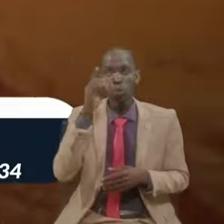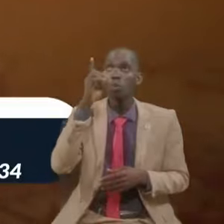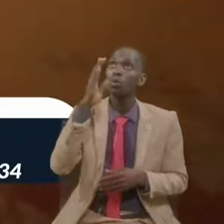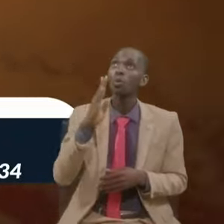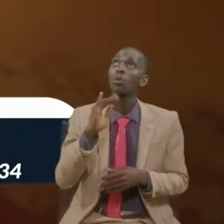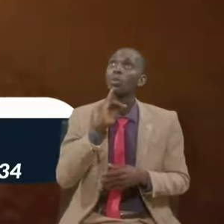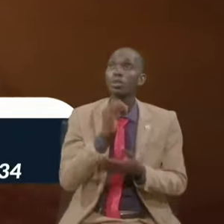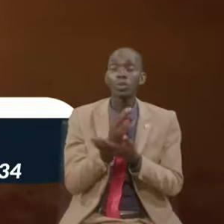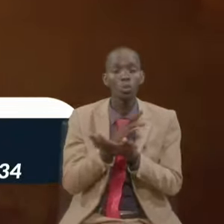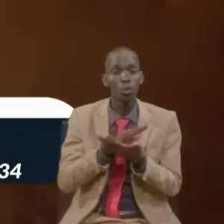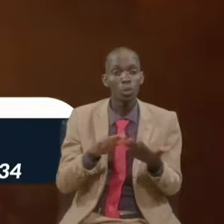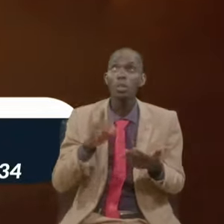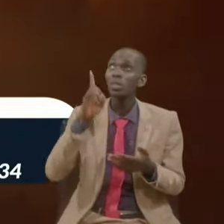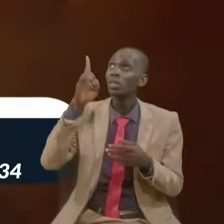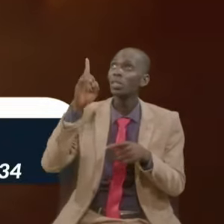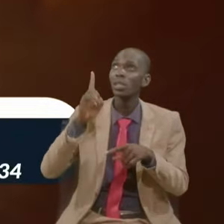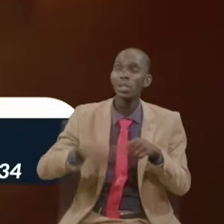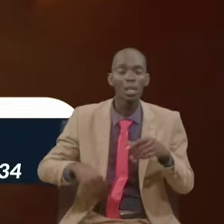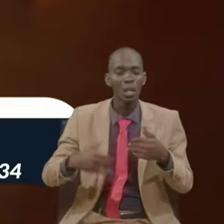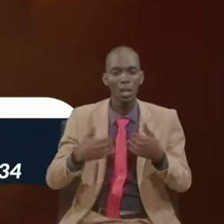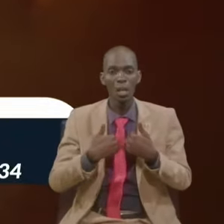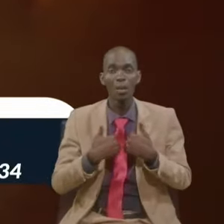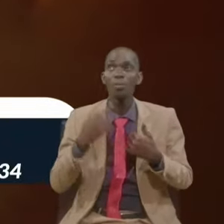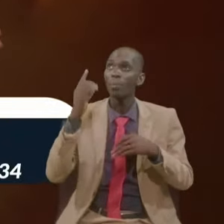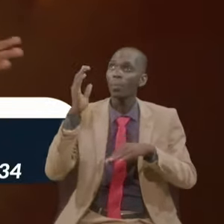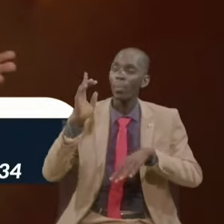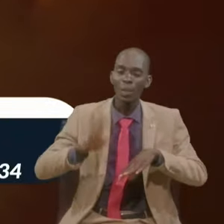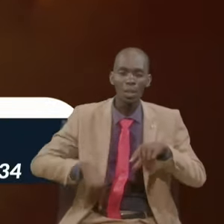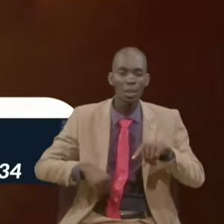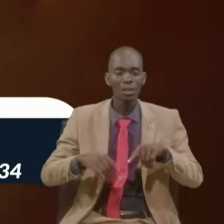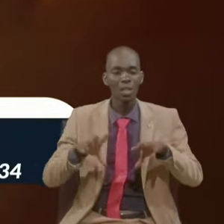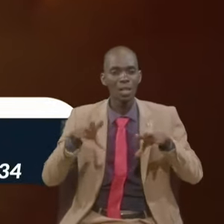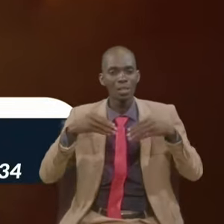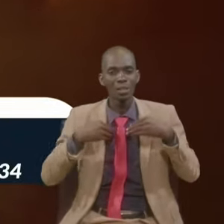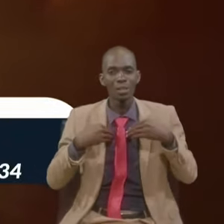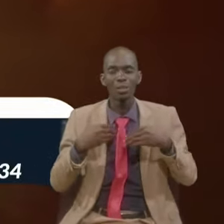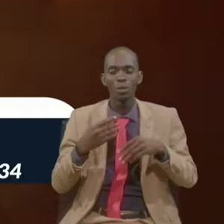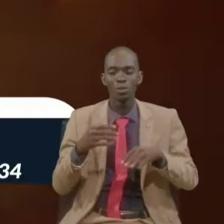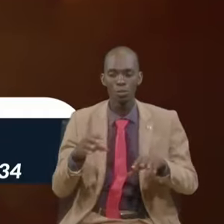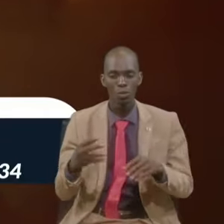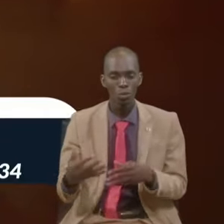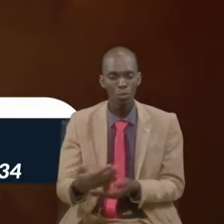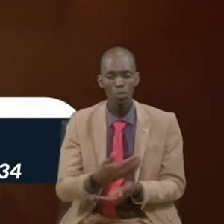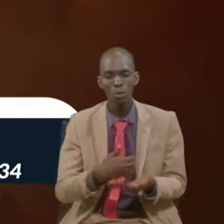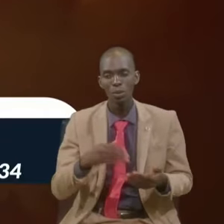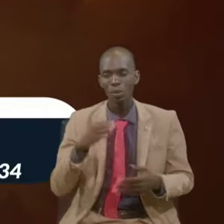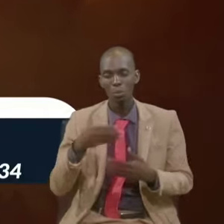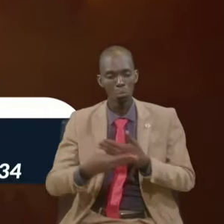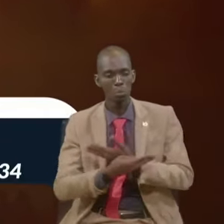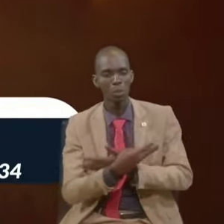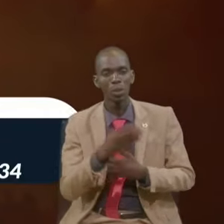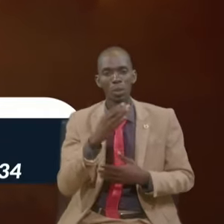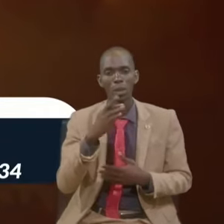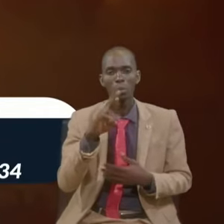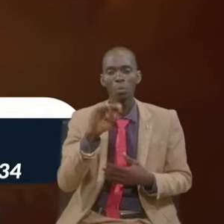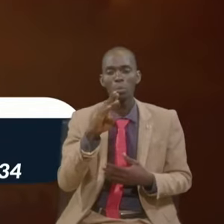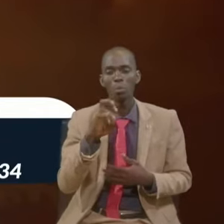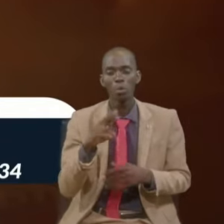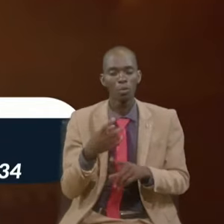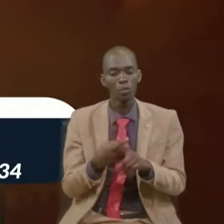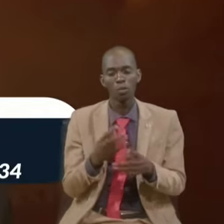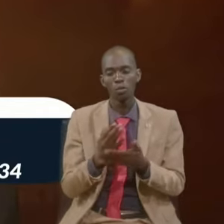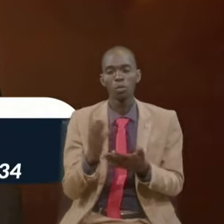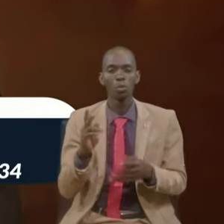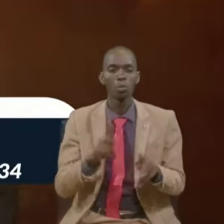cannot accept, he cannot think of taking bribes from people. There are people that think they'll bribe